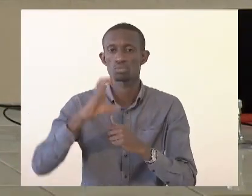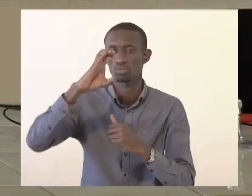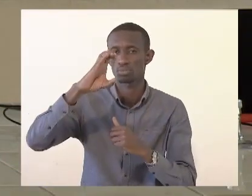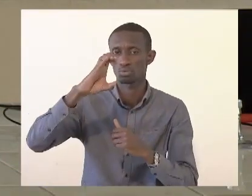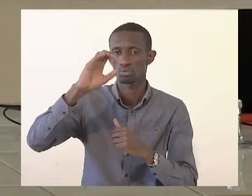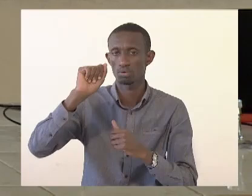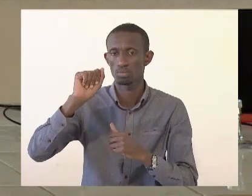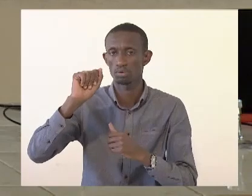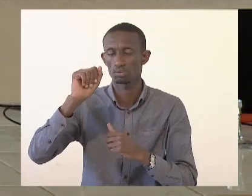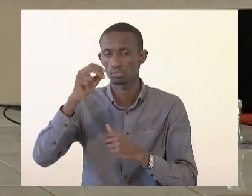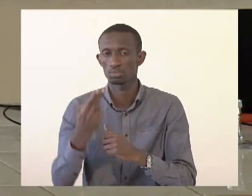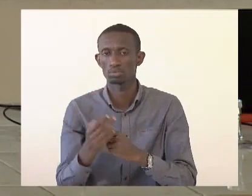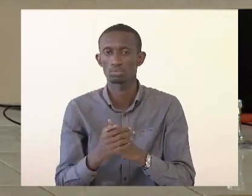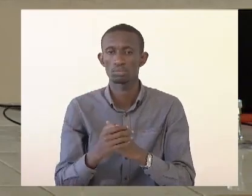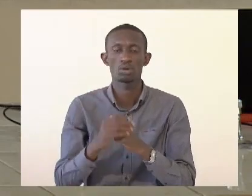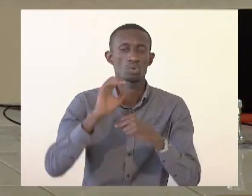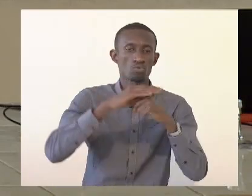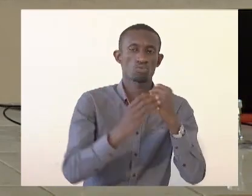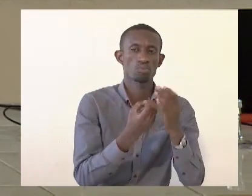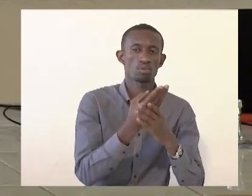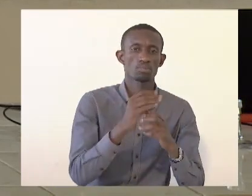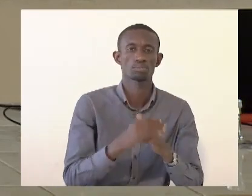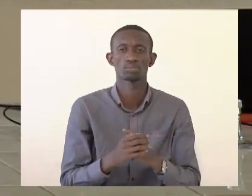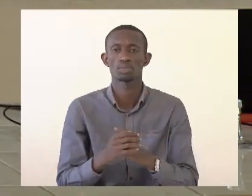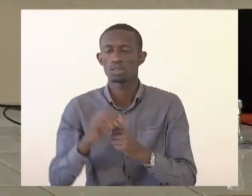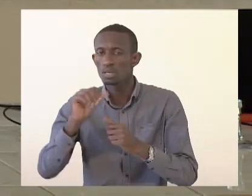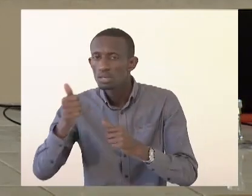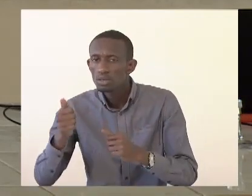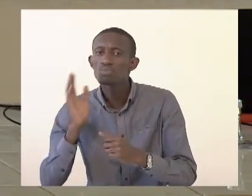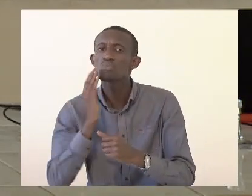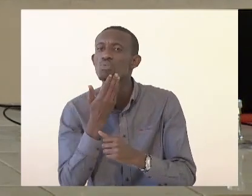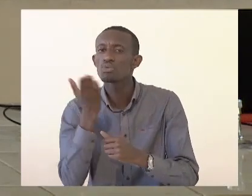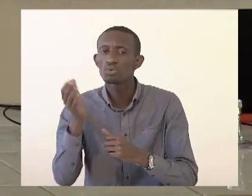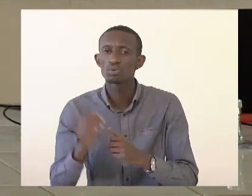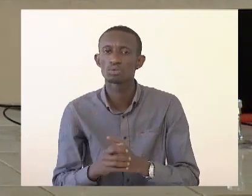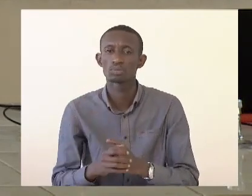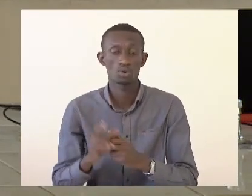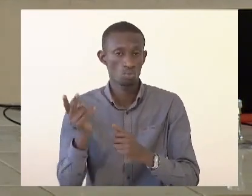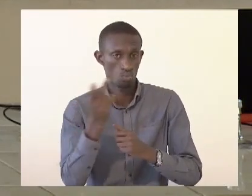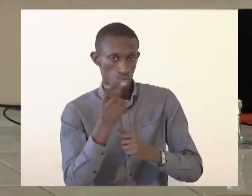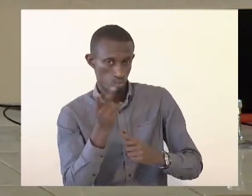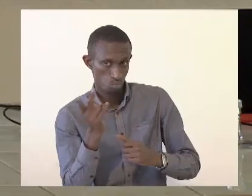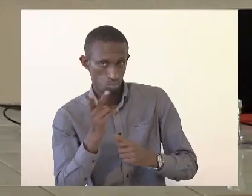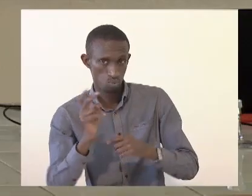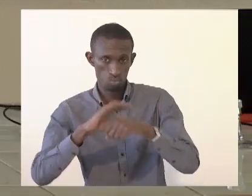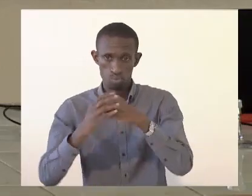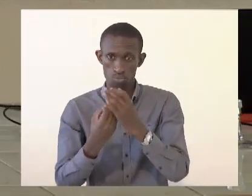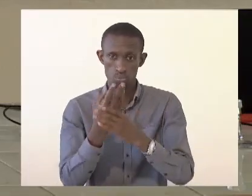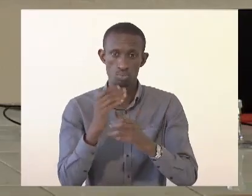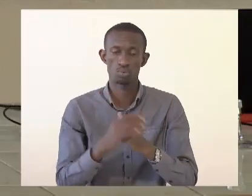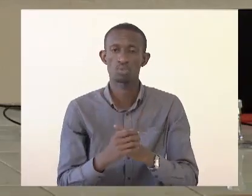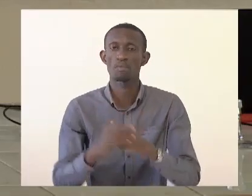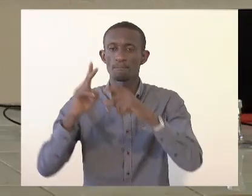products, and the other product is water, and these are produced with a